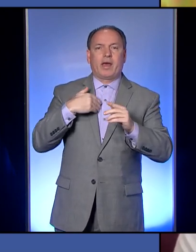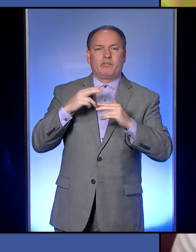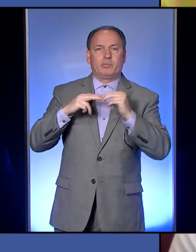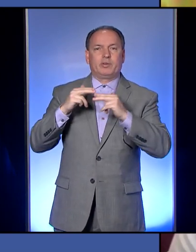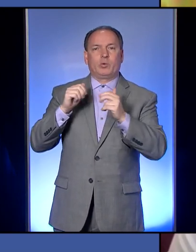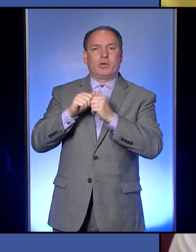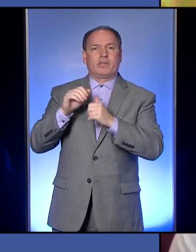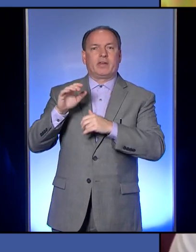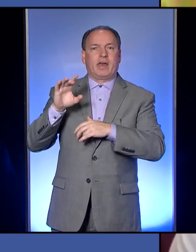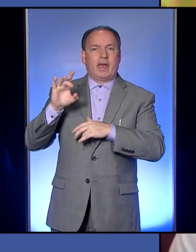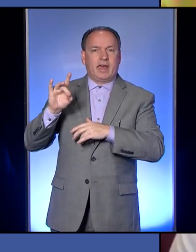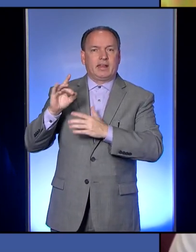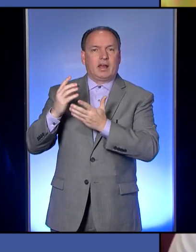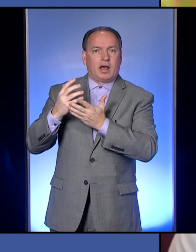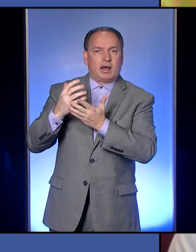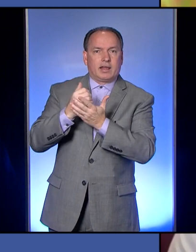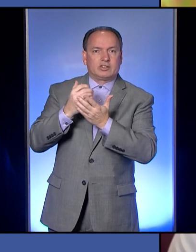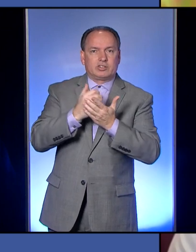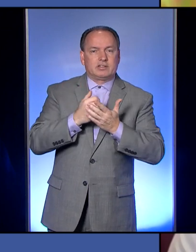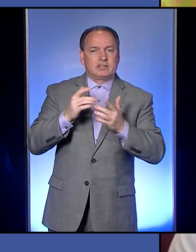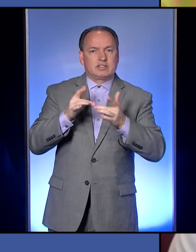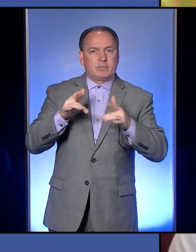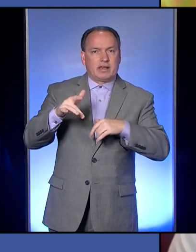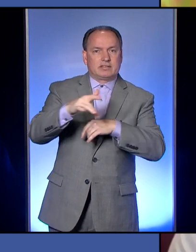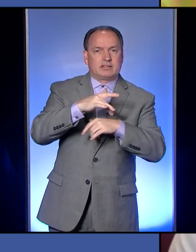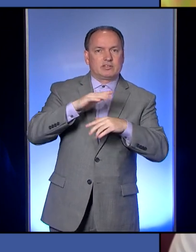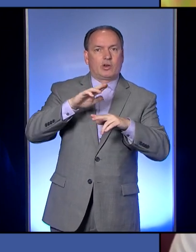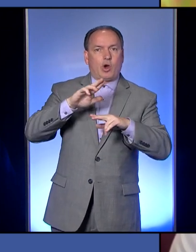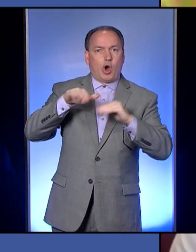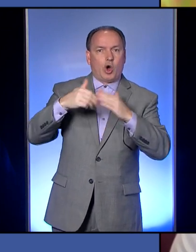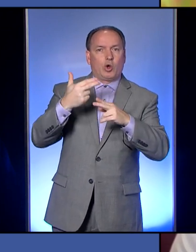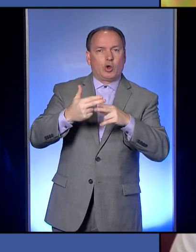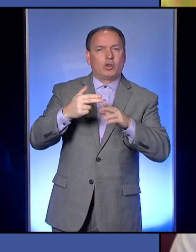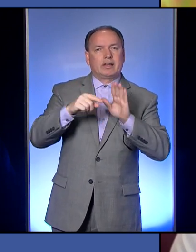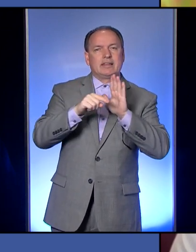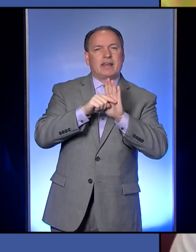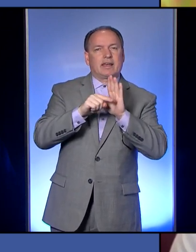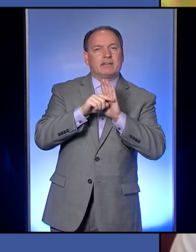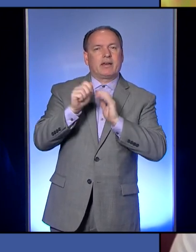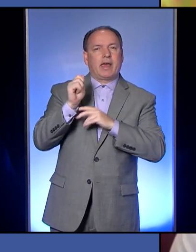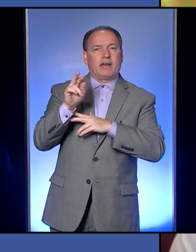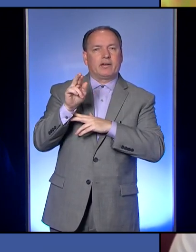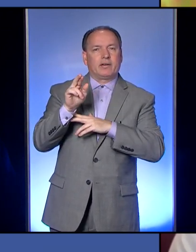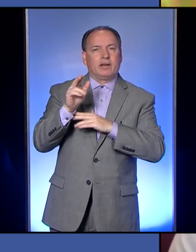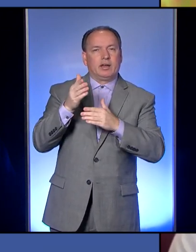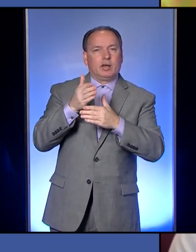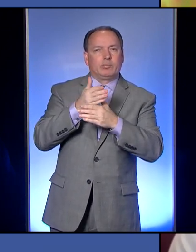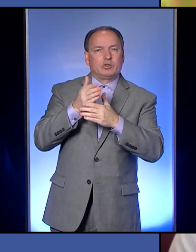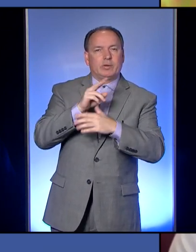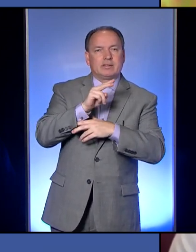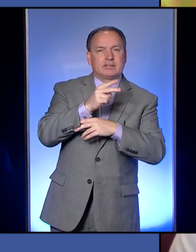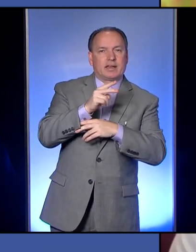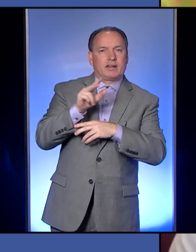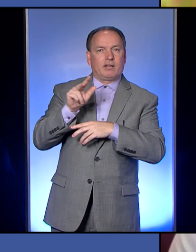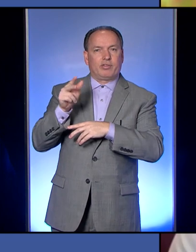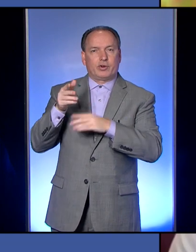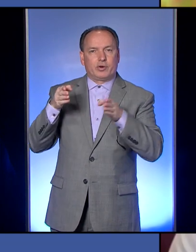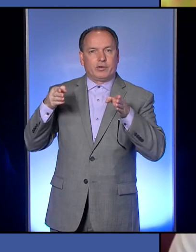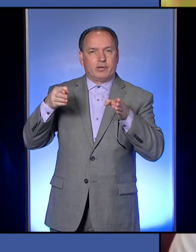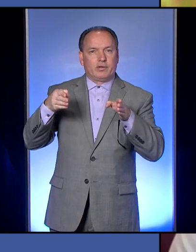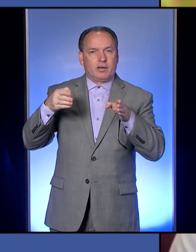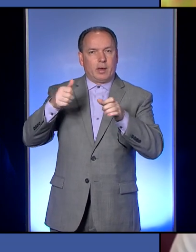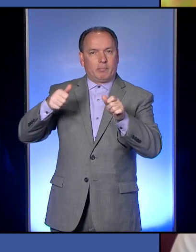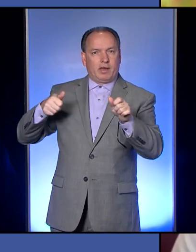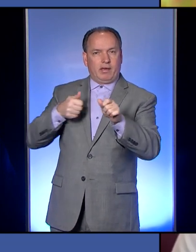with 8 collection spaces that are all negative air, and that is located between 2nd and 3rd Street, really behind the Gannon Rec on